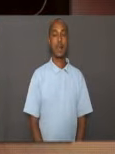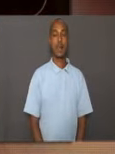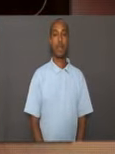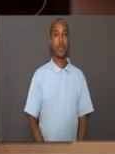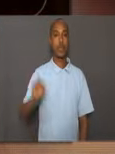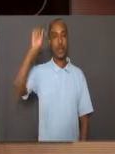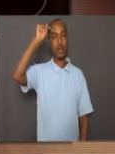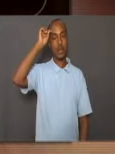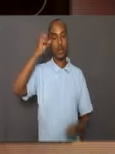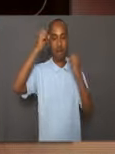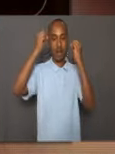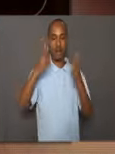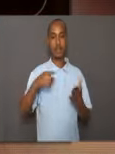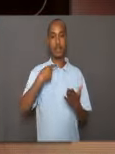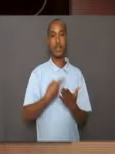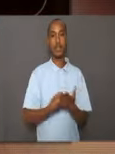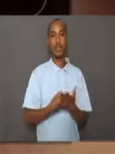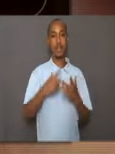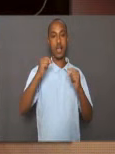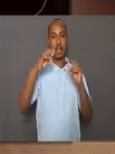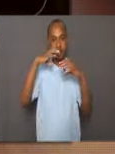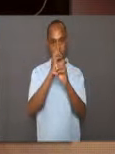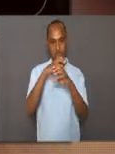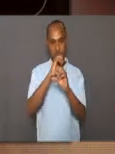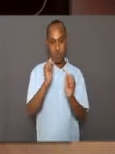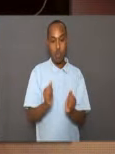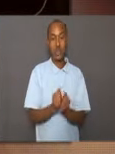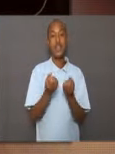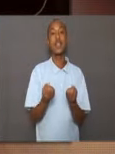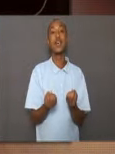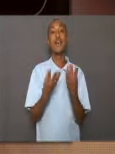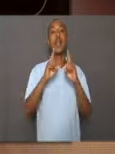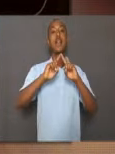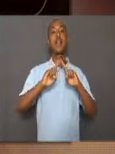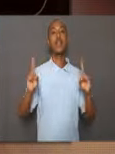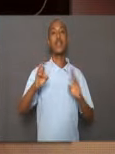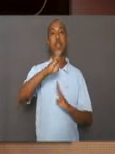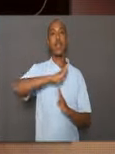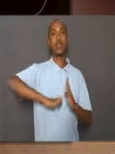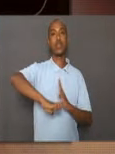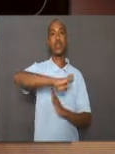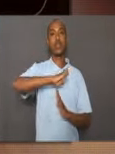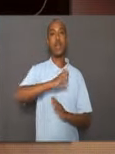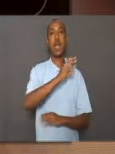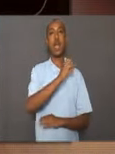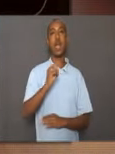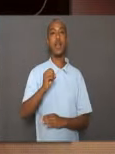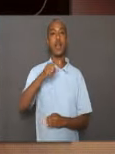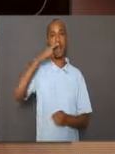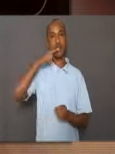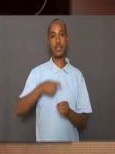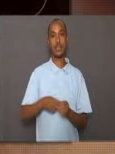Thomson conducted this experiment with several different electrodes and